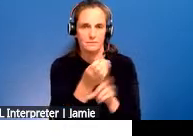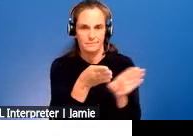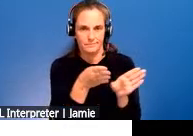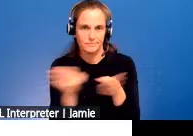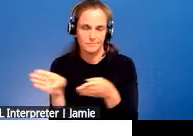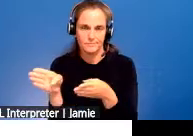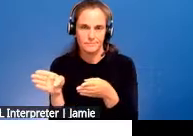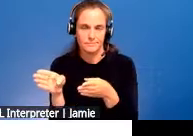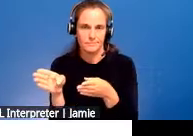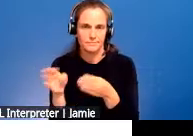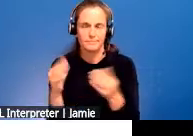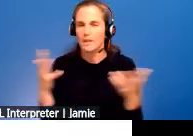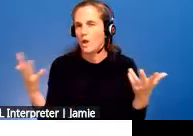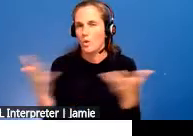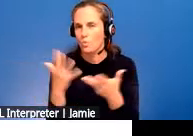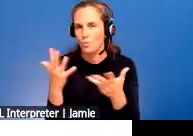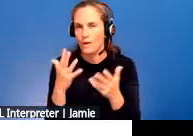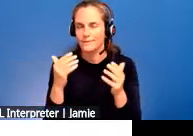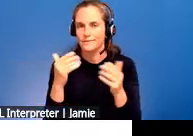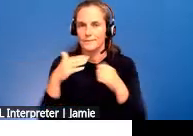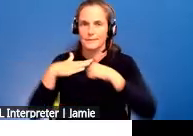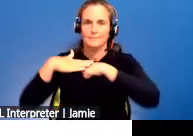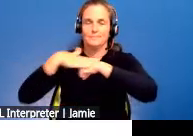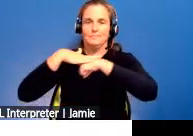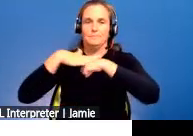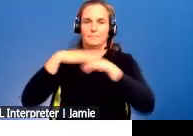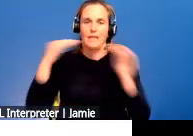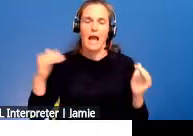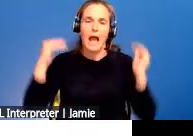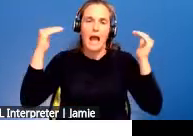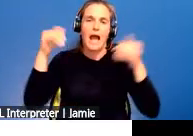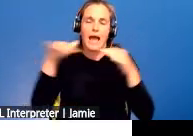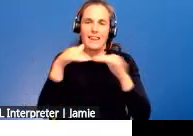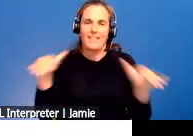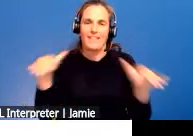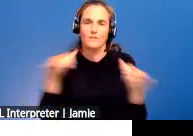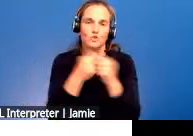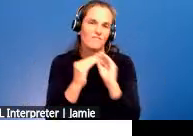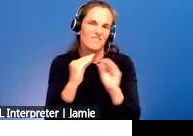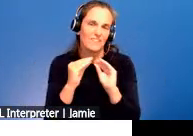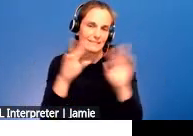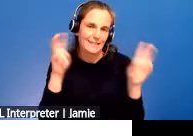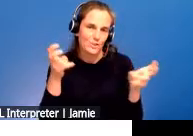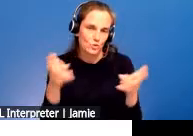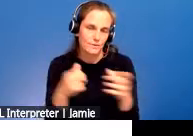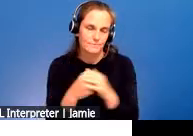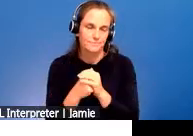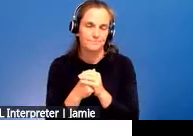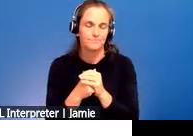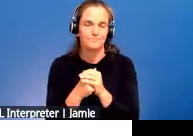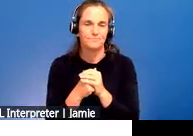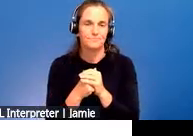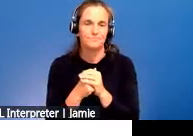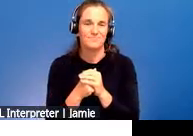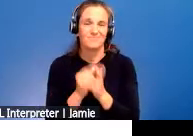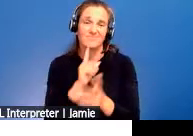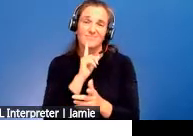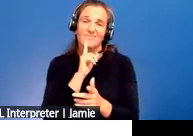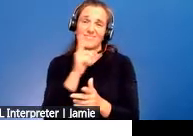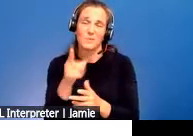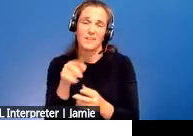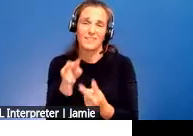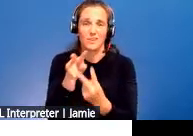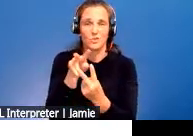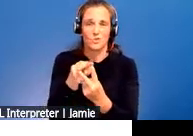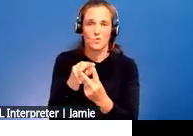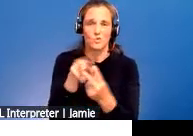what are the high level steps for beginning to fix these issues? And really, there's two